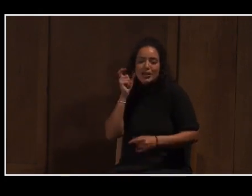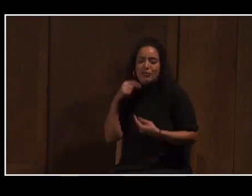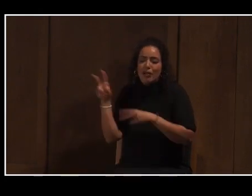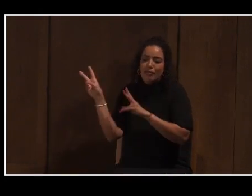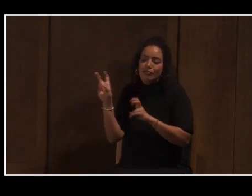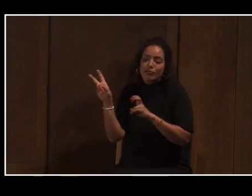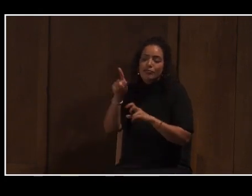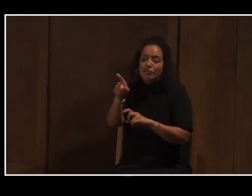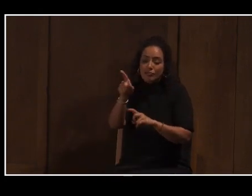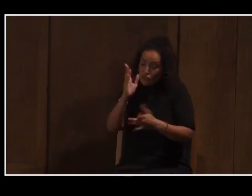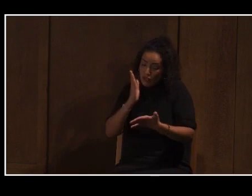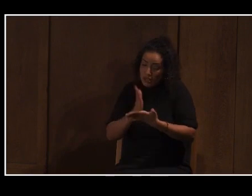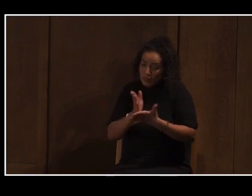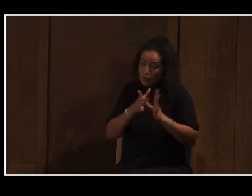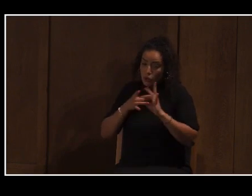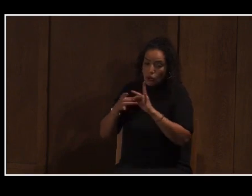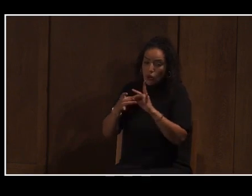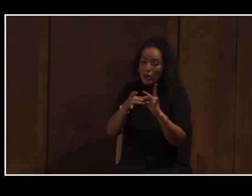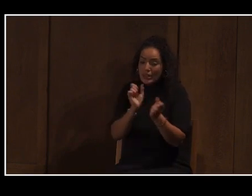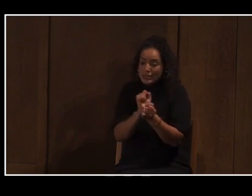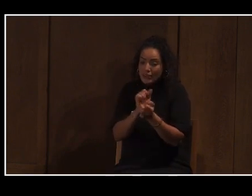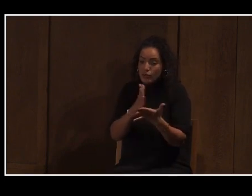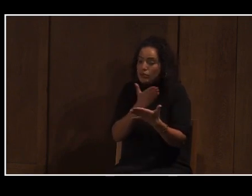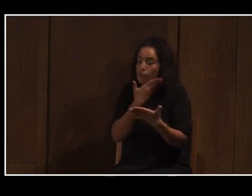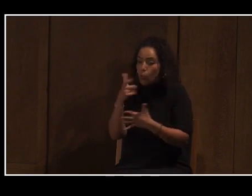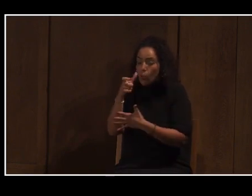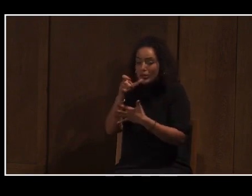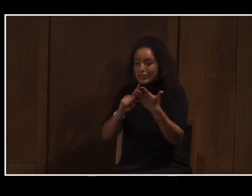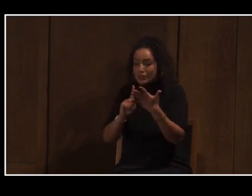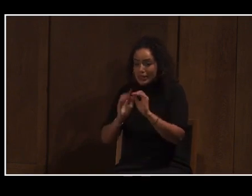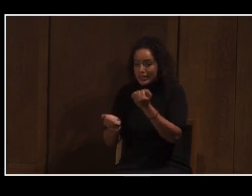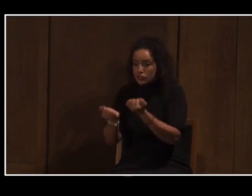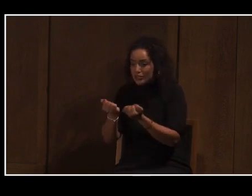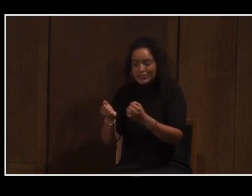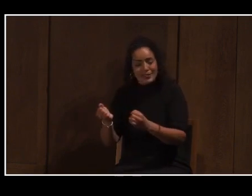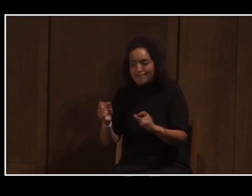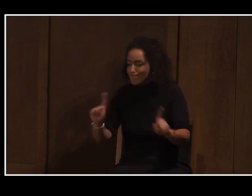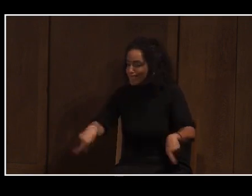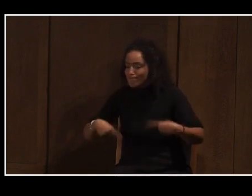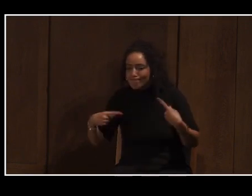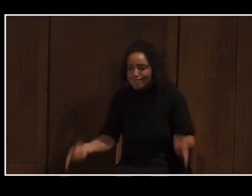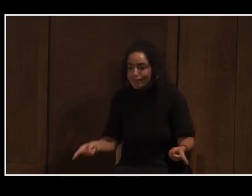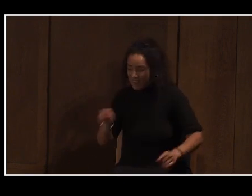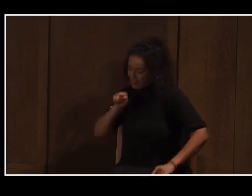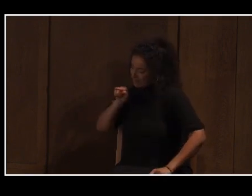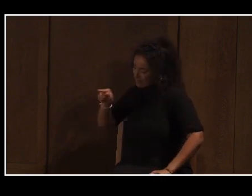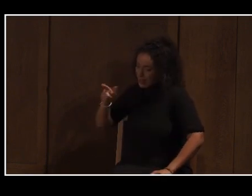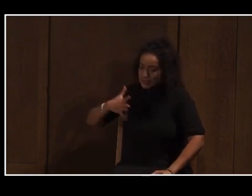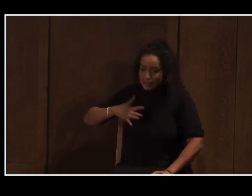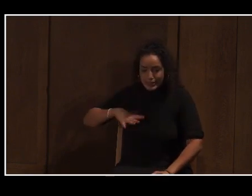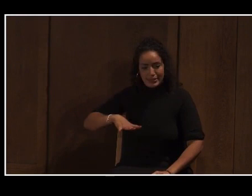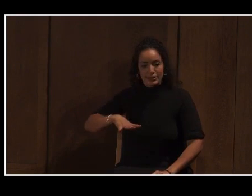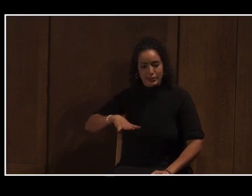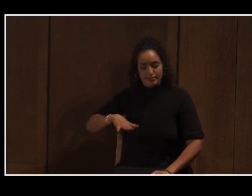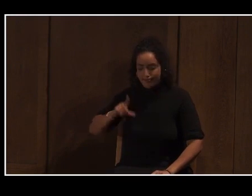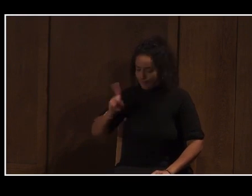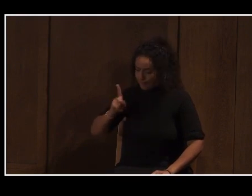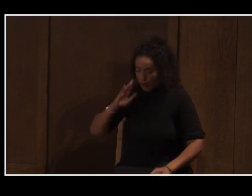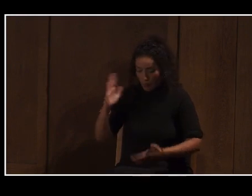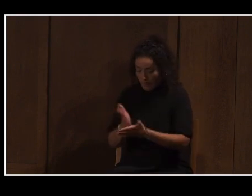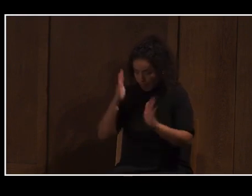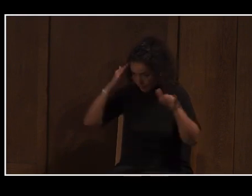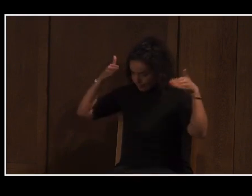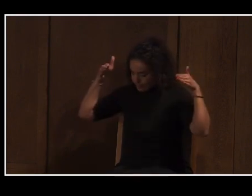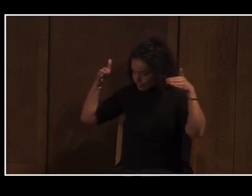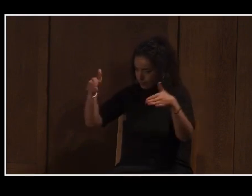collective liberation without disability justice. And disability justice requires that we center disabled